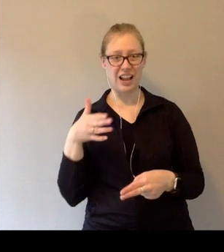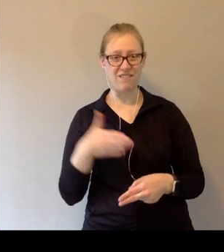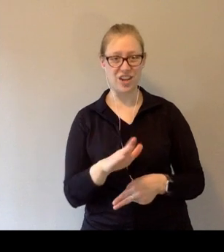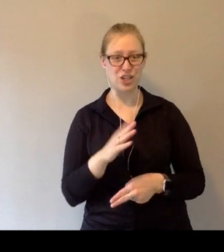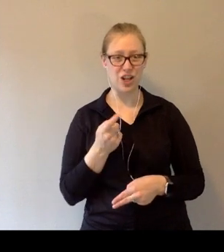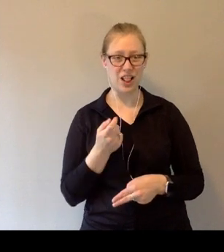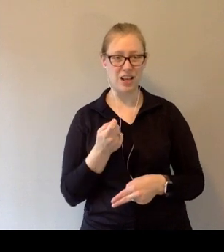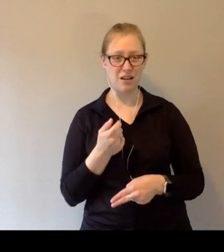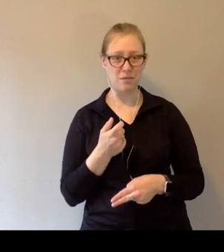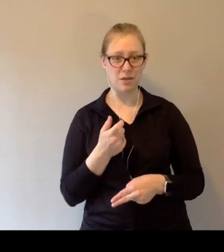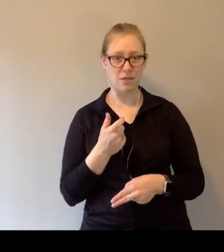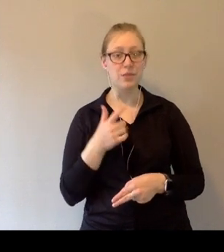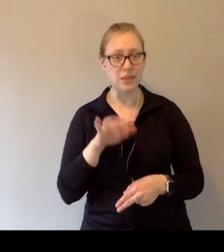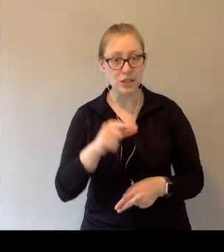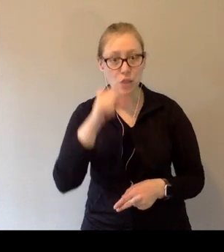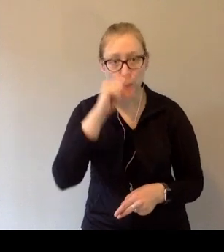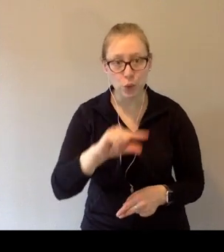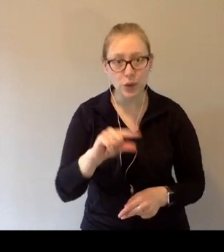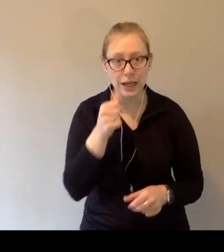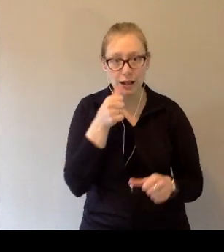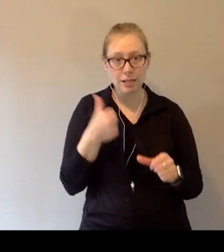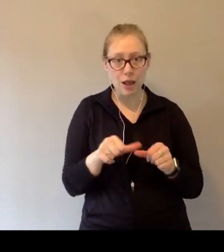It's the Greek letter for A.